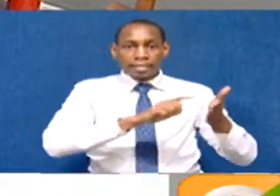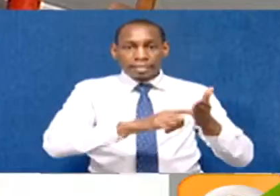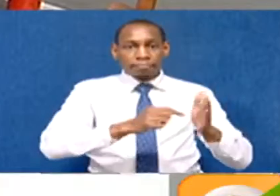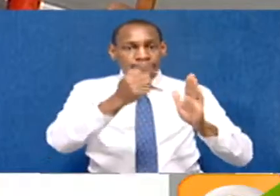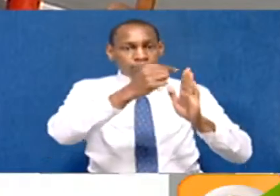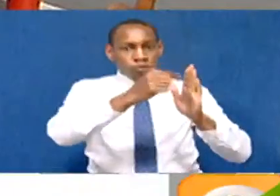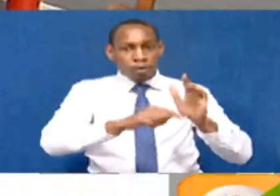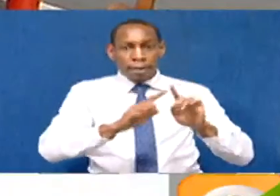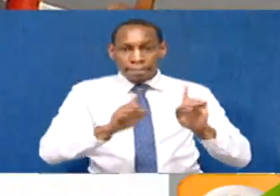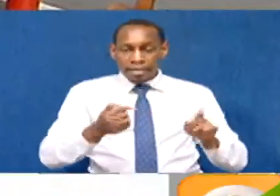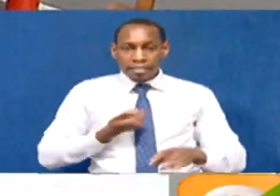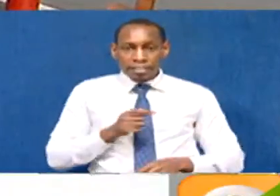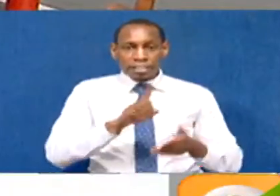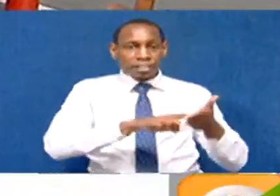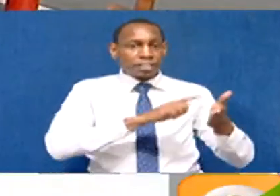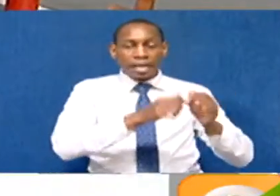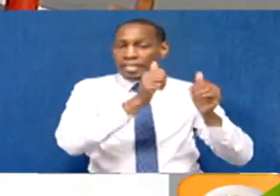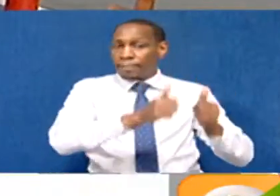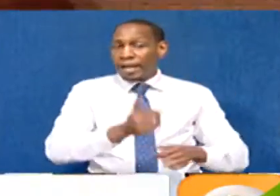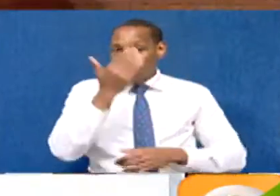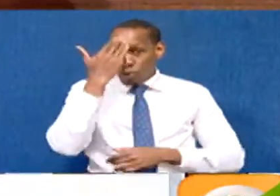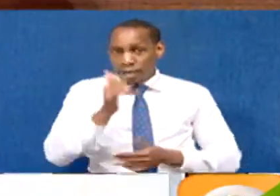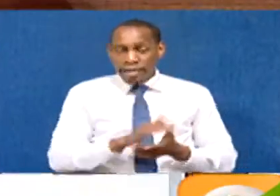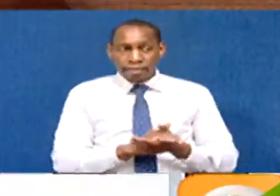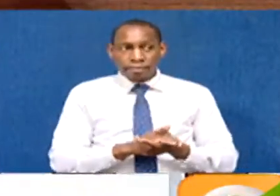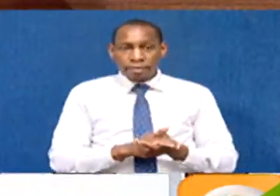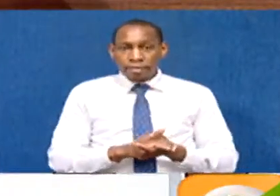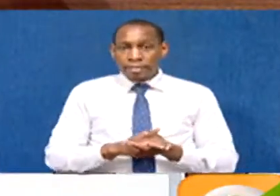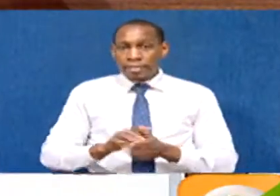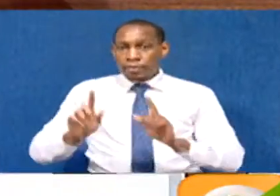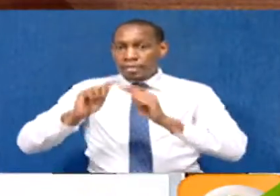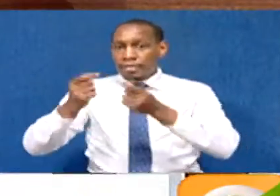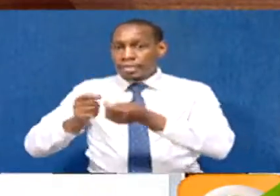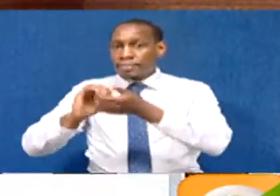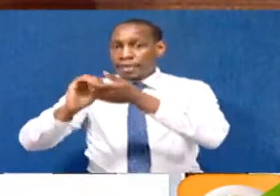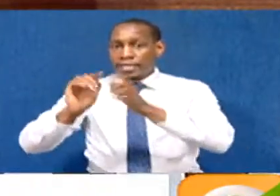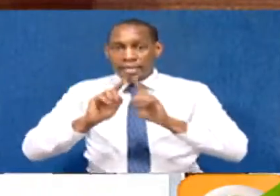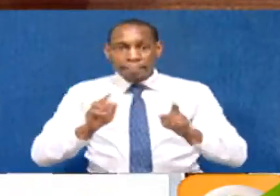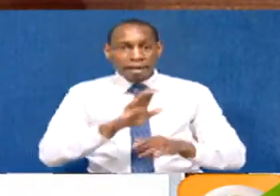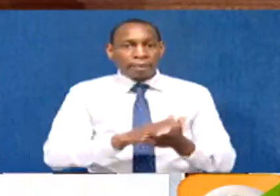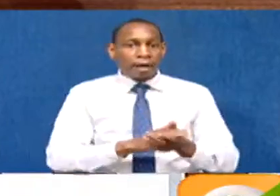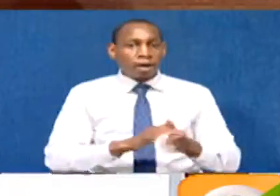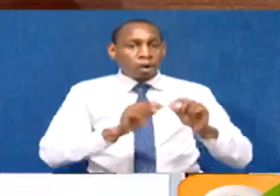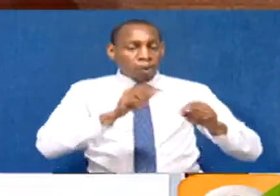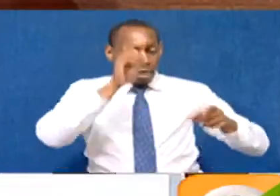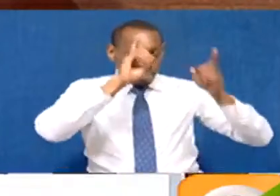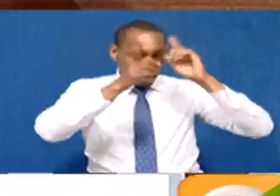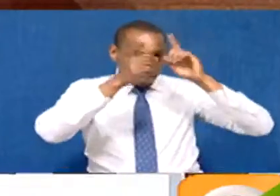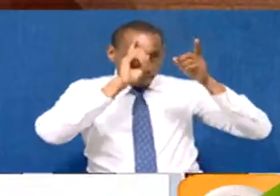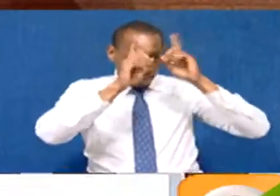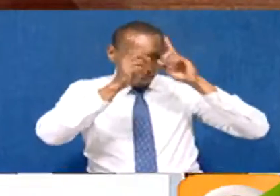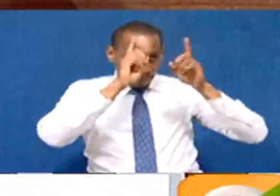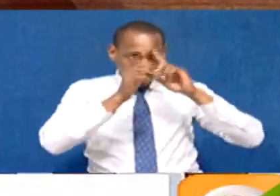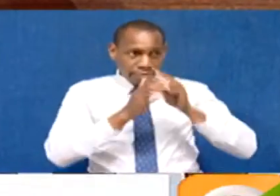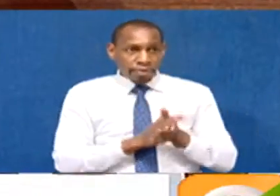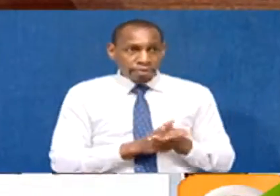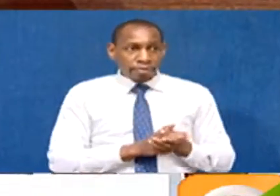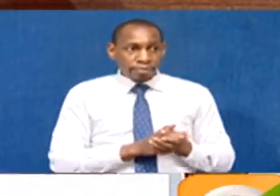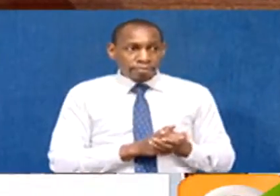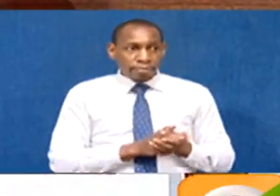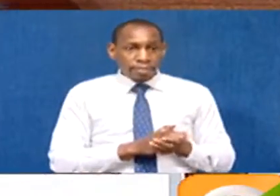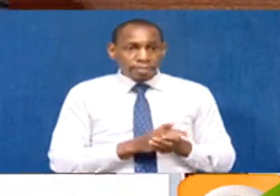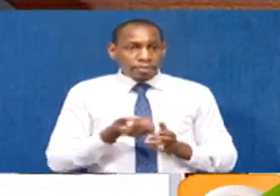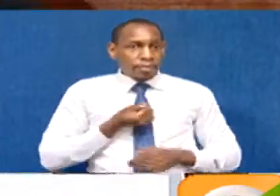ABC, but she hasn't been charged because she's in the handshake. But you know, she's just rumor mongering as far as this place is